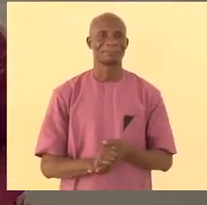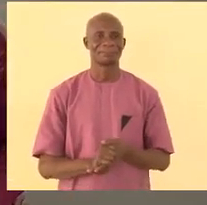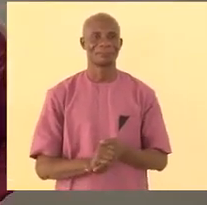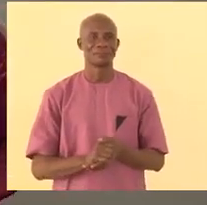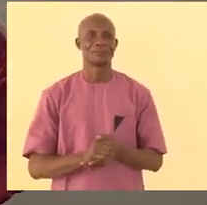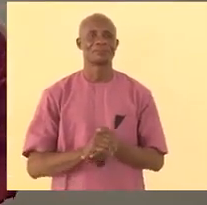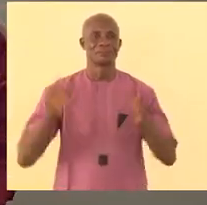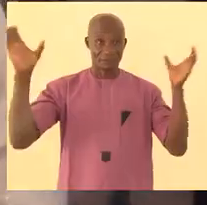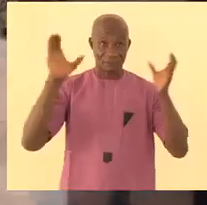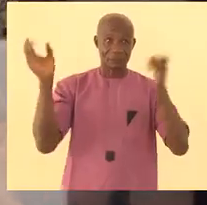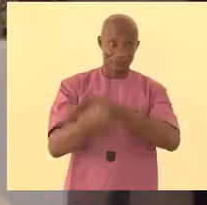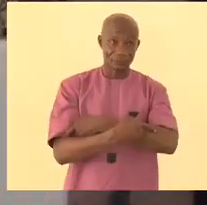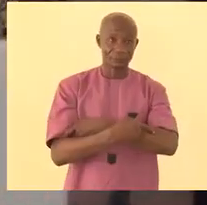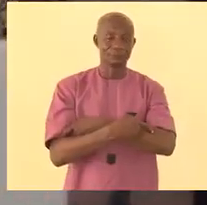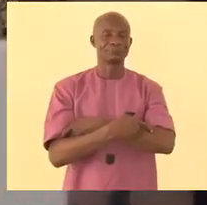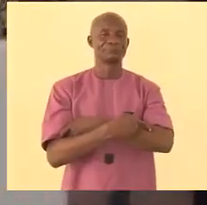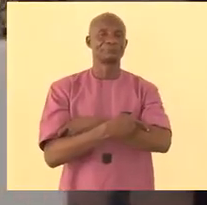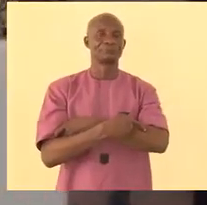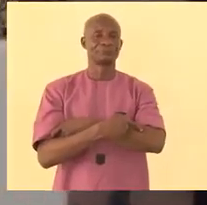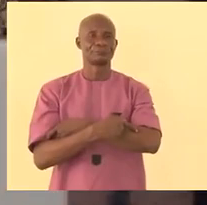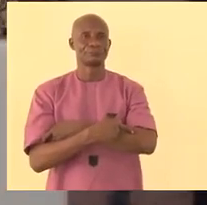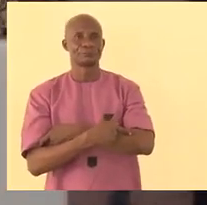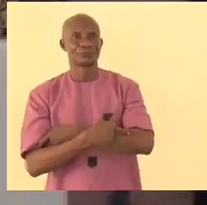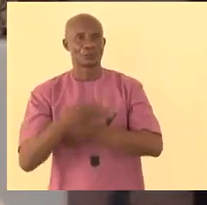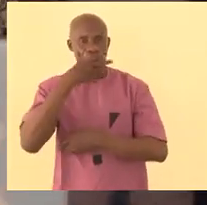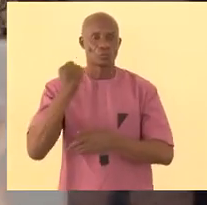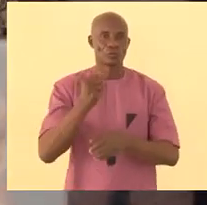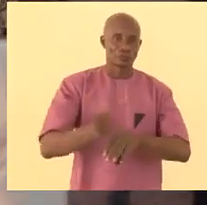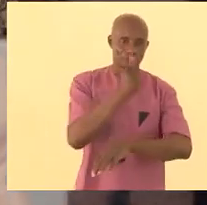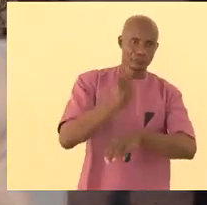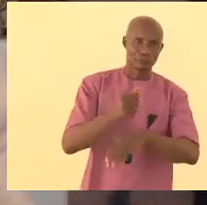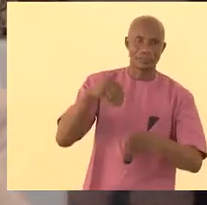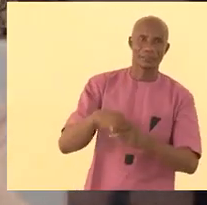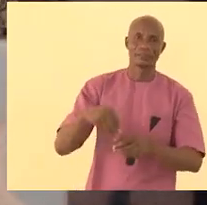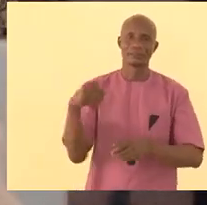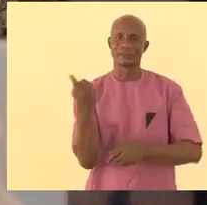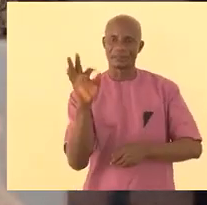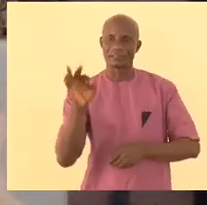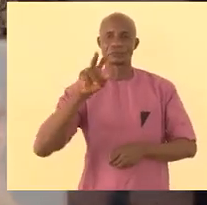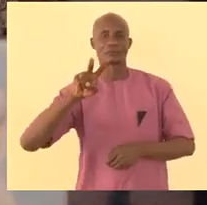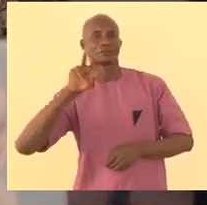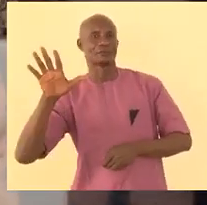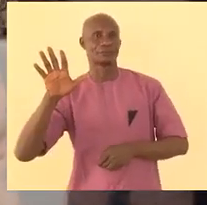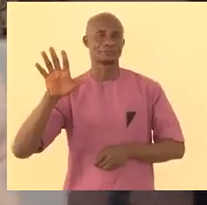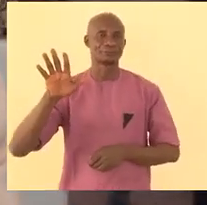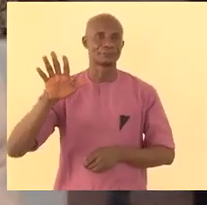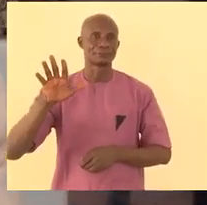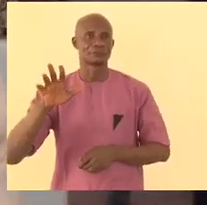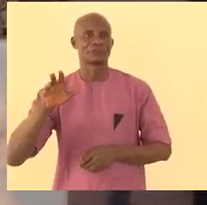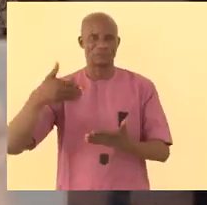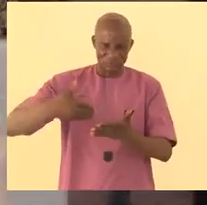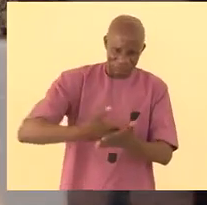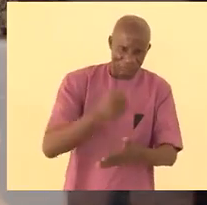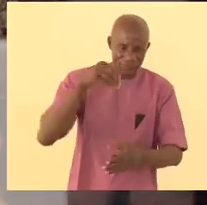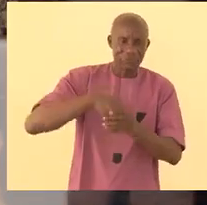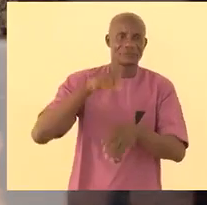So the feast we celebrate today, this is just a background, was instituted in 1925, relatively still new